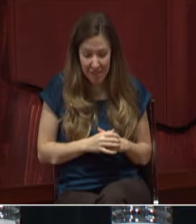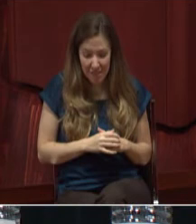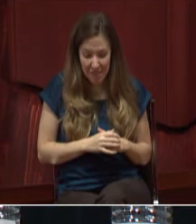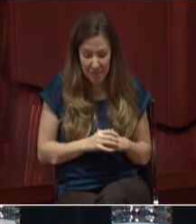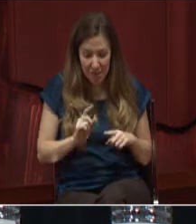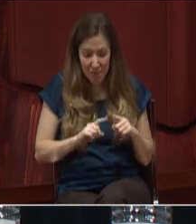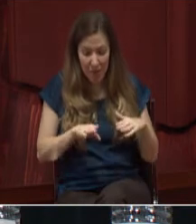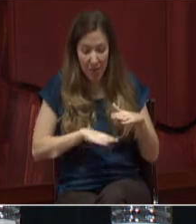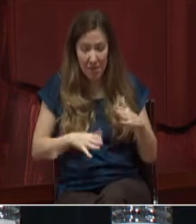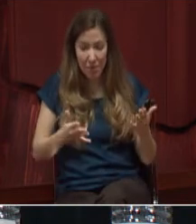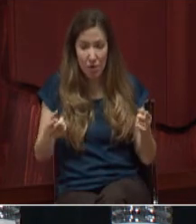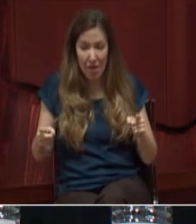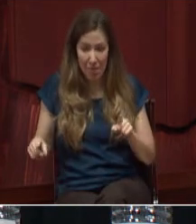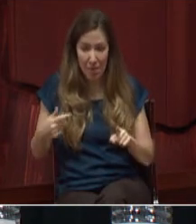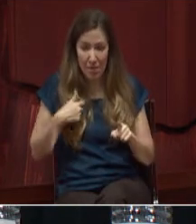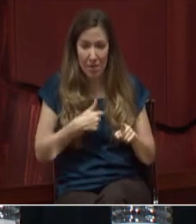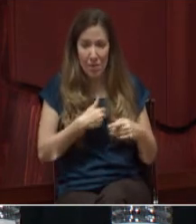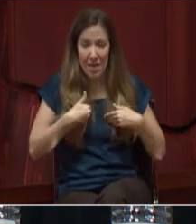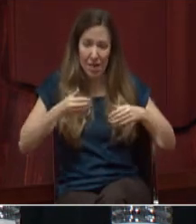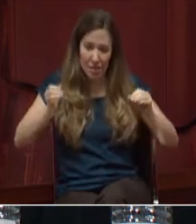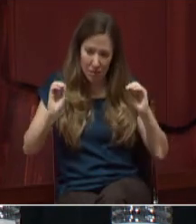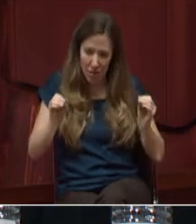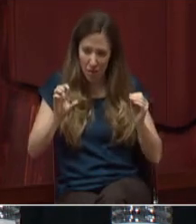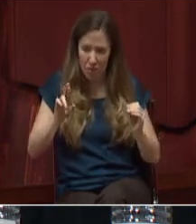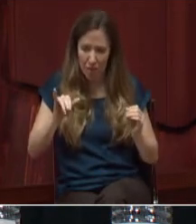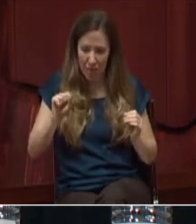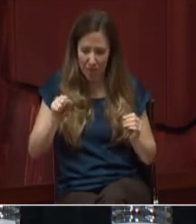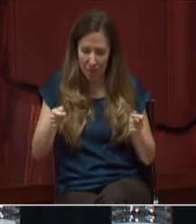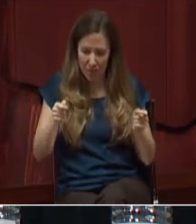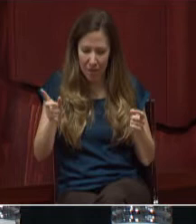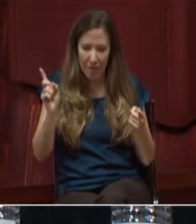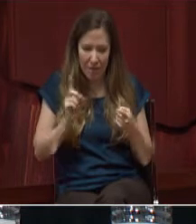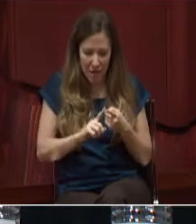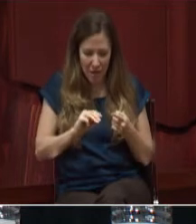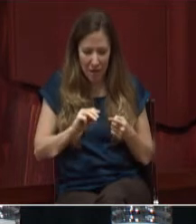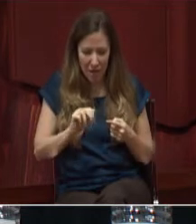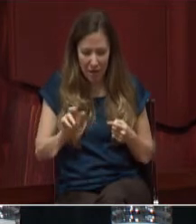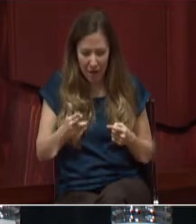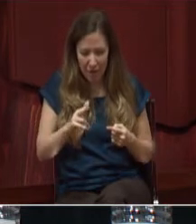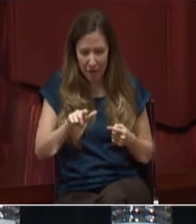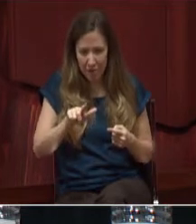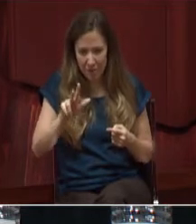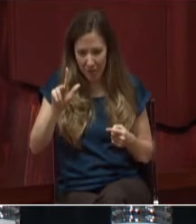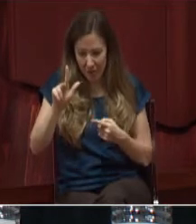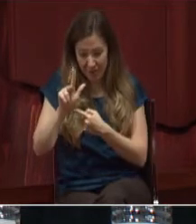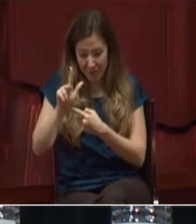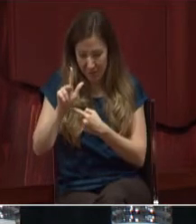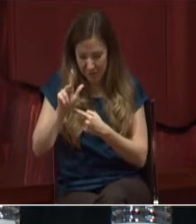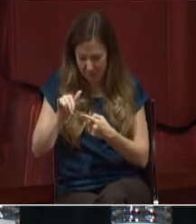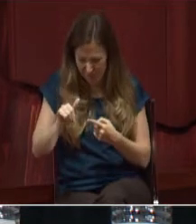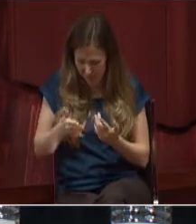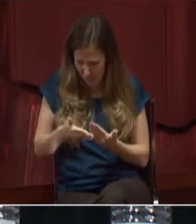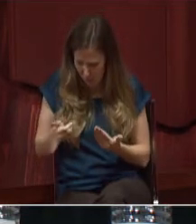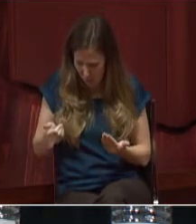basically what happened was we had no crisis management until March 23rd. That's